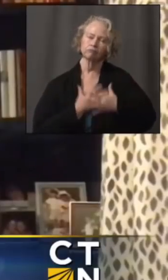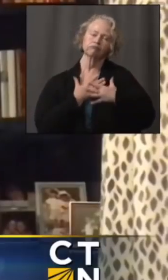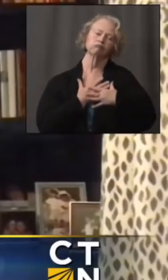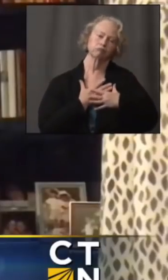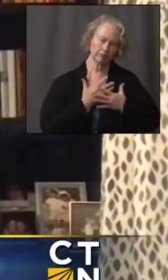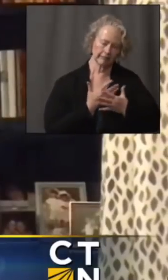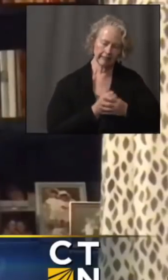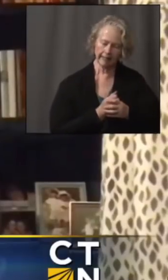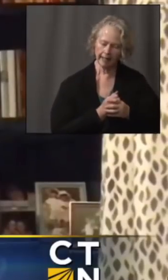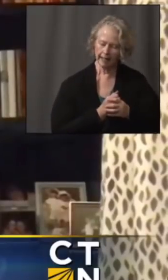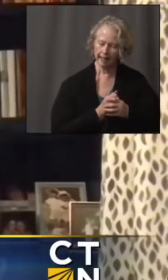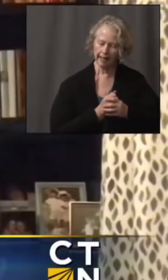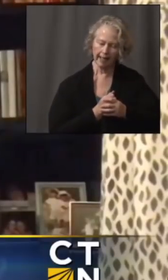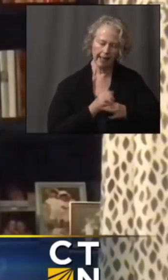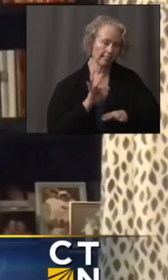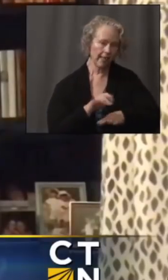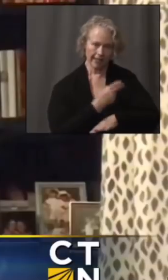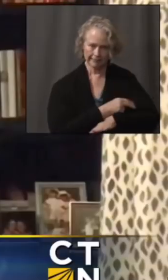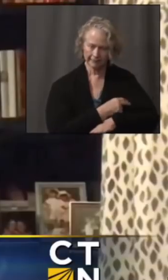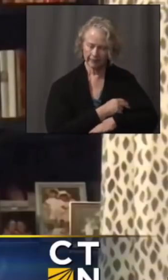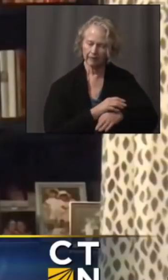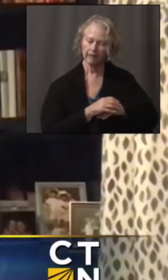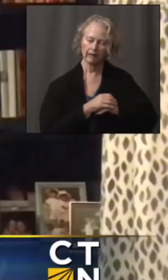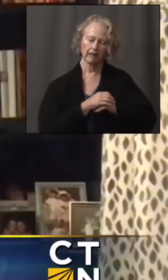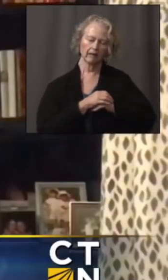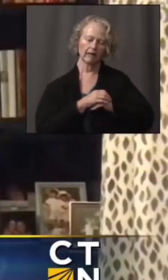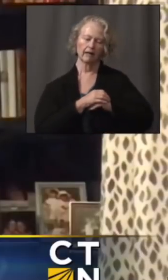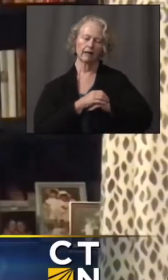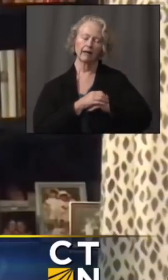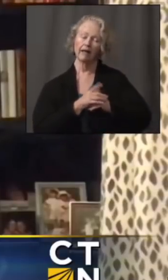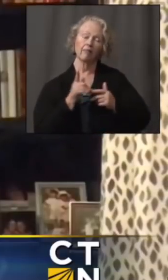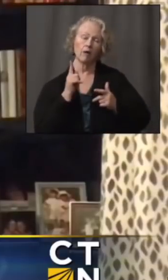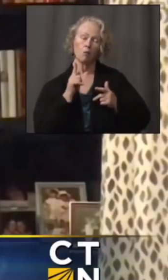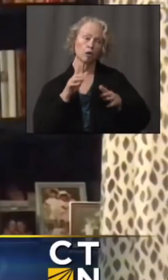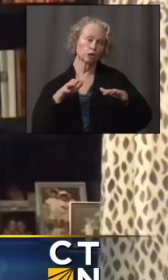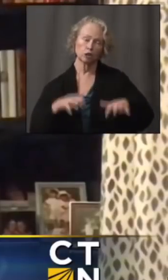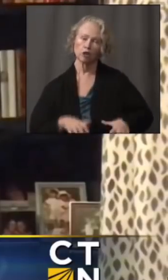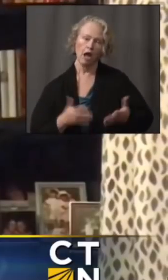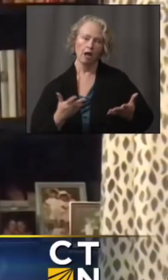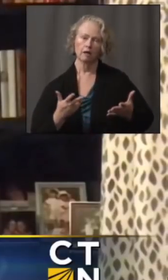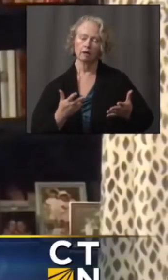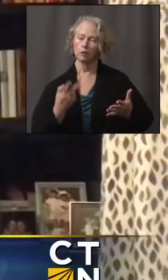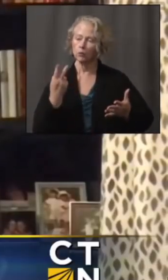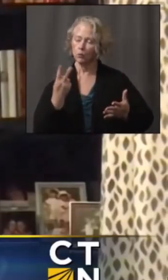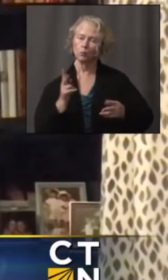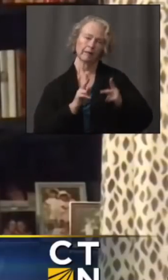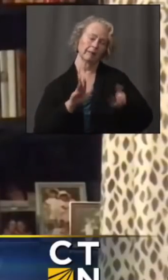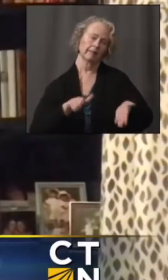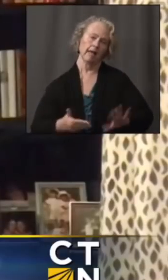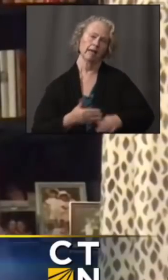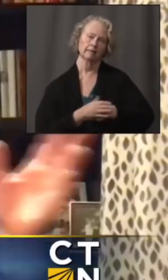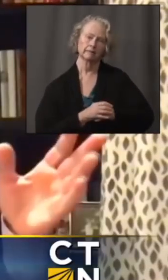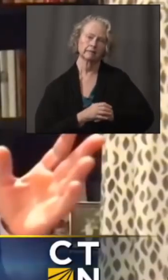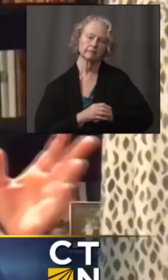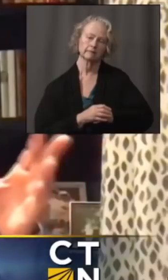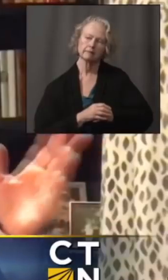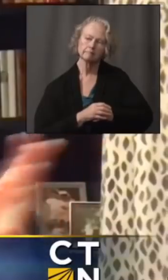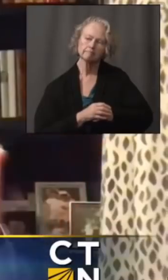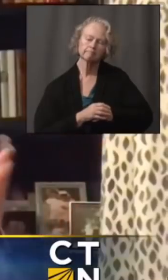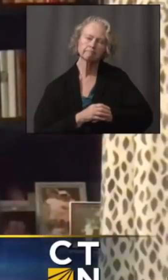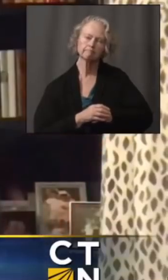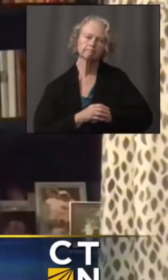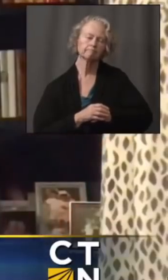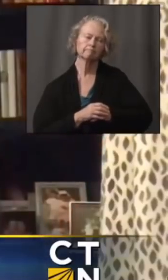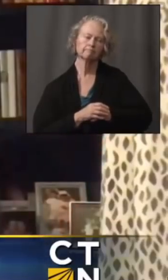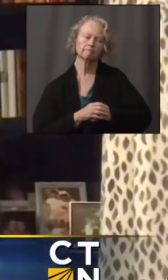where there was a shocking fatality of 2 people in the front line. That said, there was a lot of people,